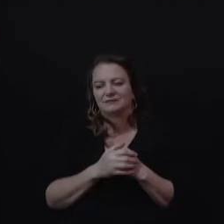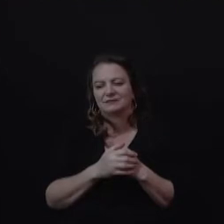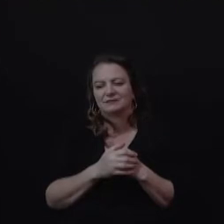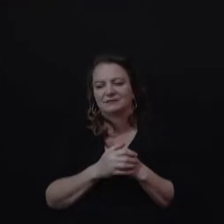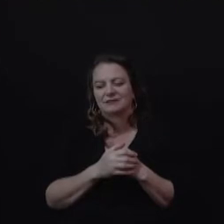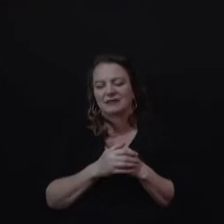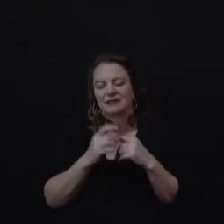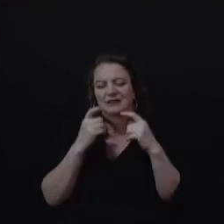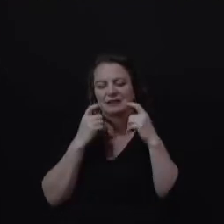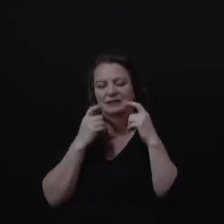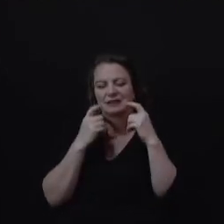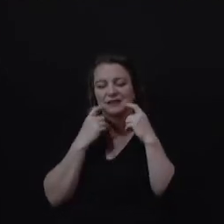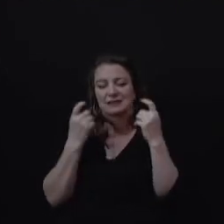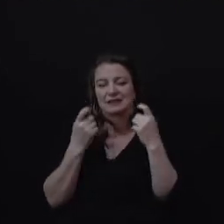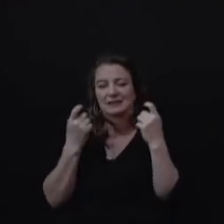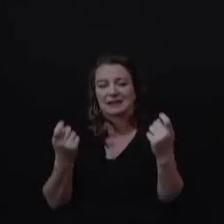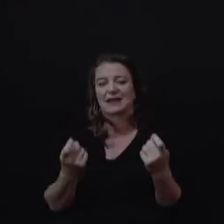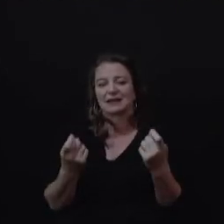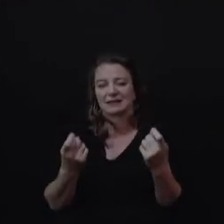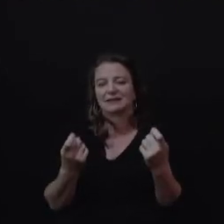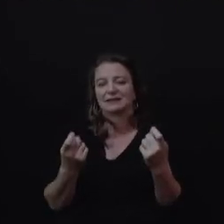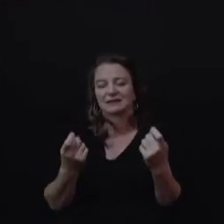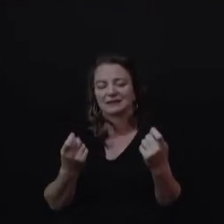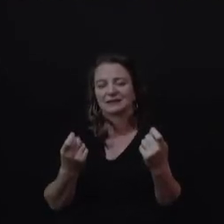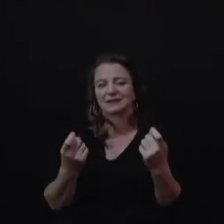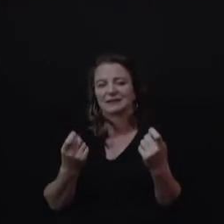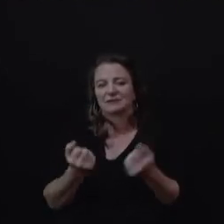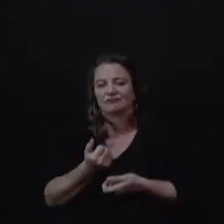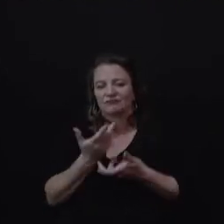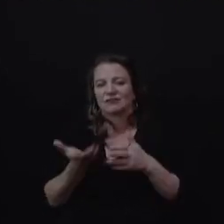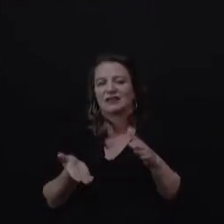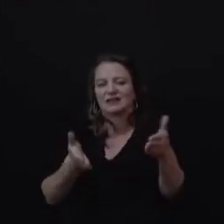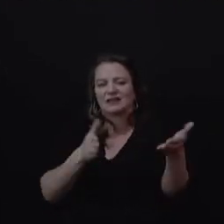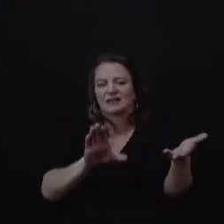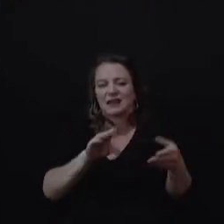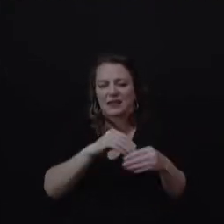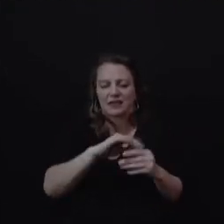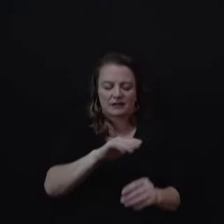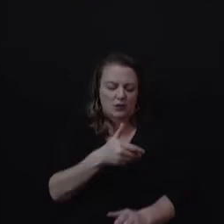sin is the death of the soul.